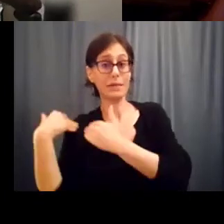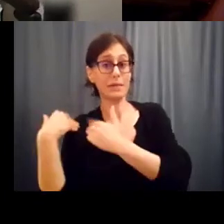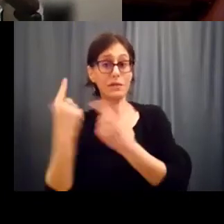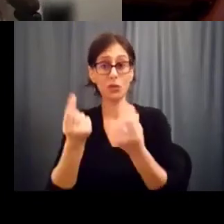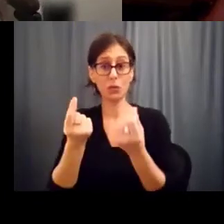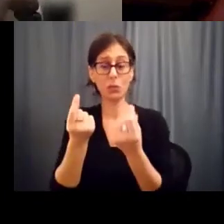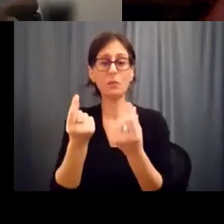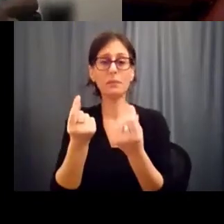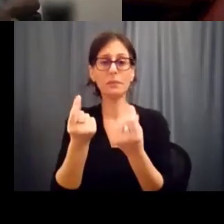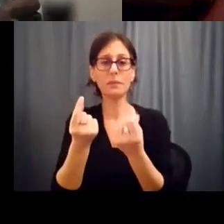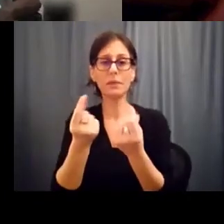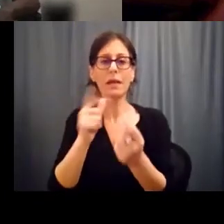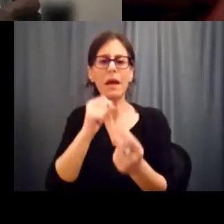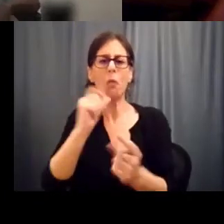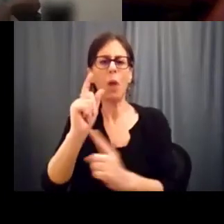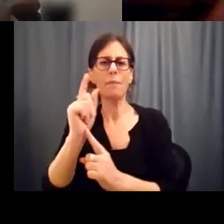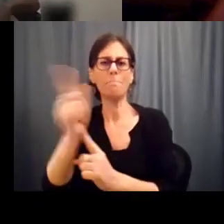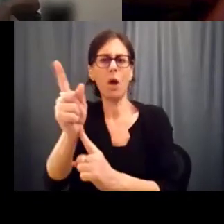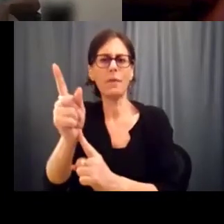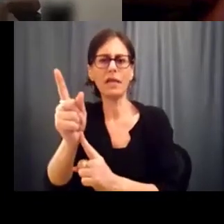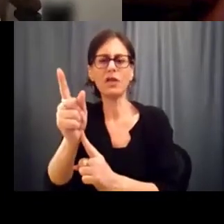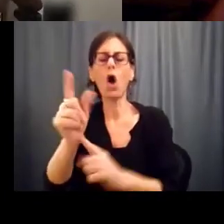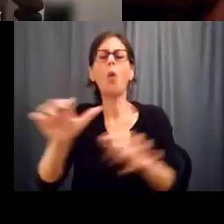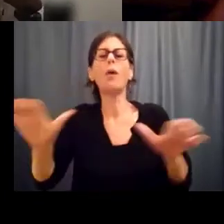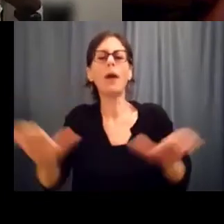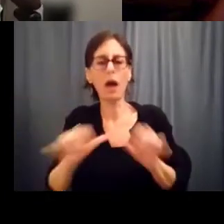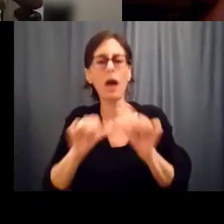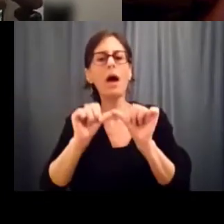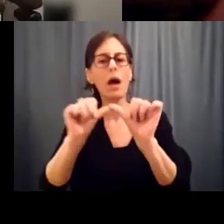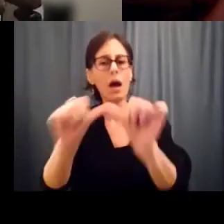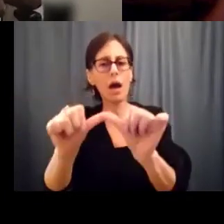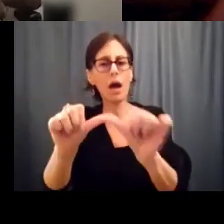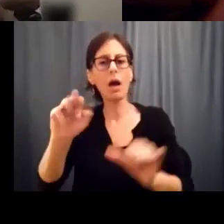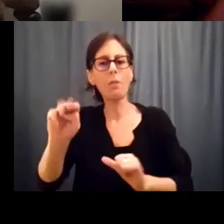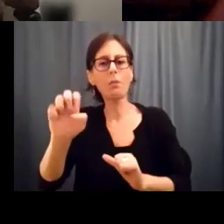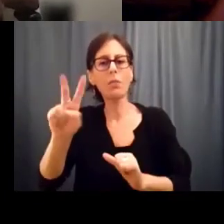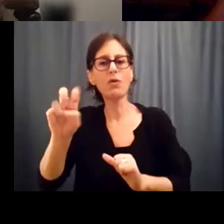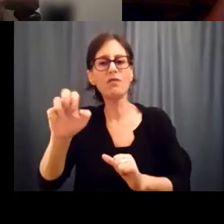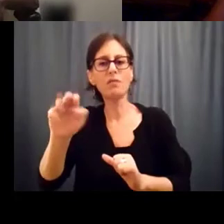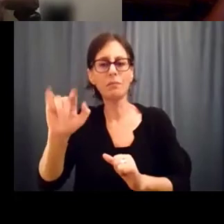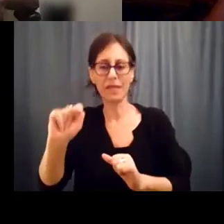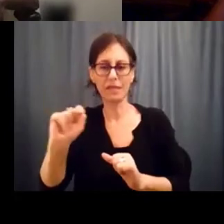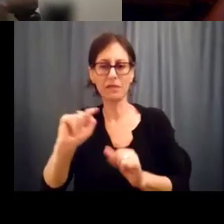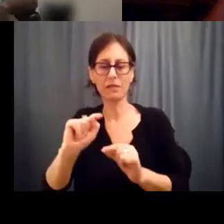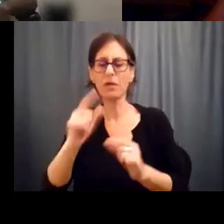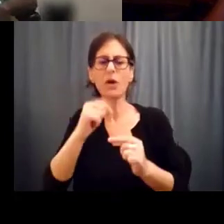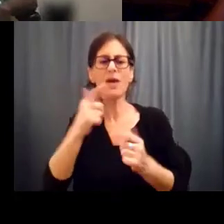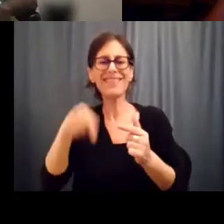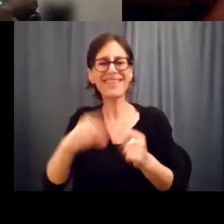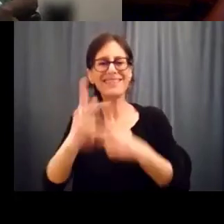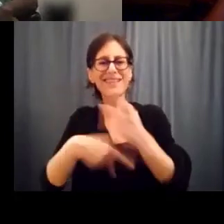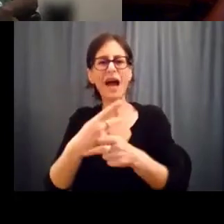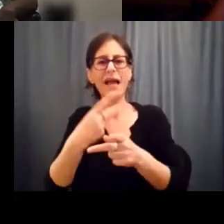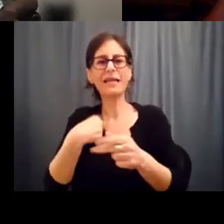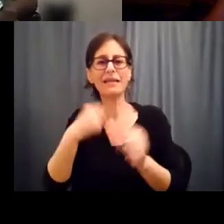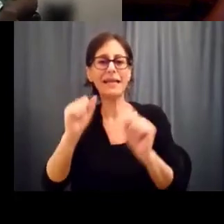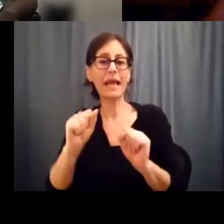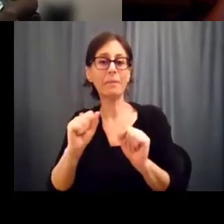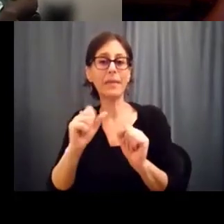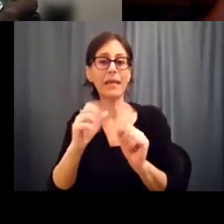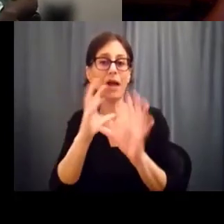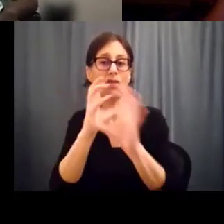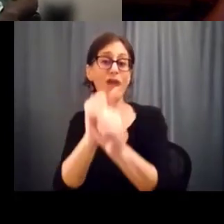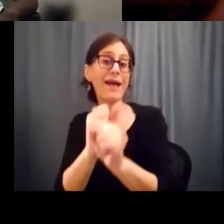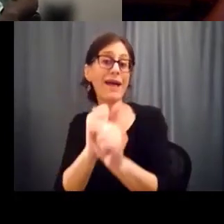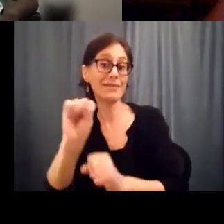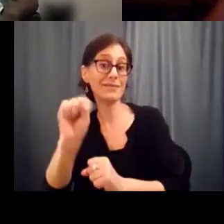it's not a moment, but a movement, because things like this have the tendency to be very sexy. I don't